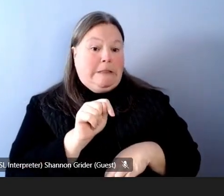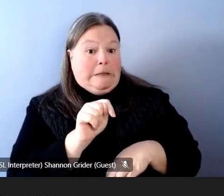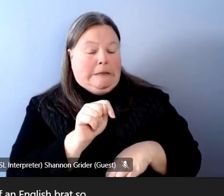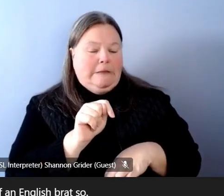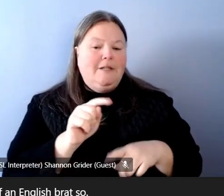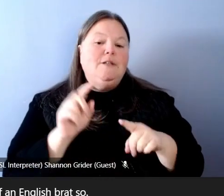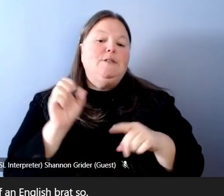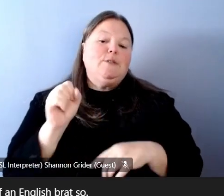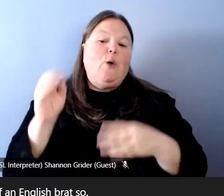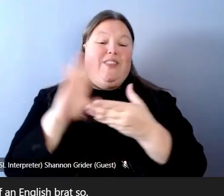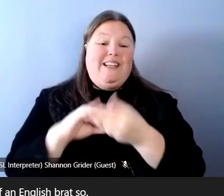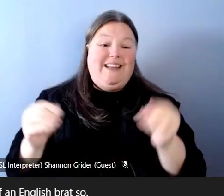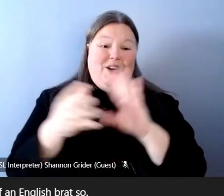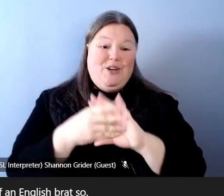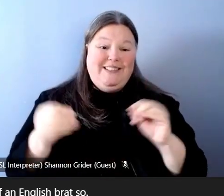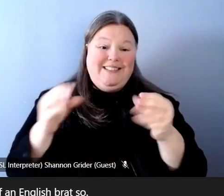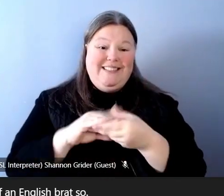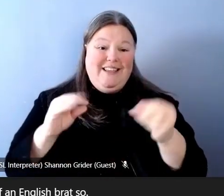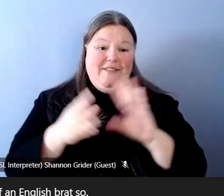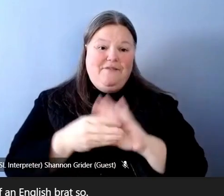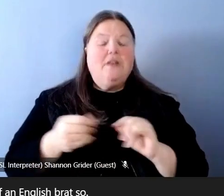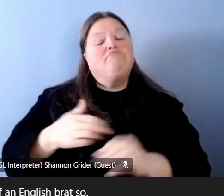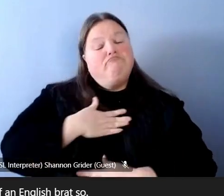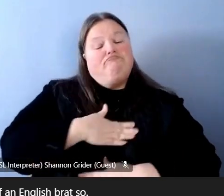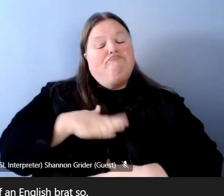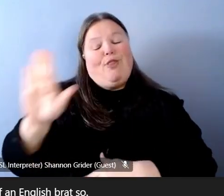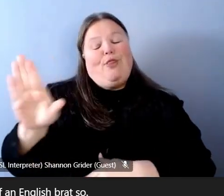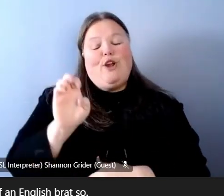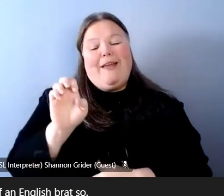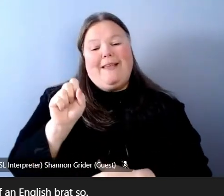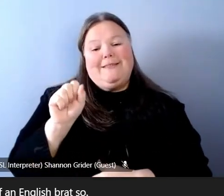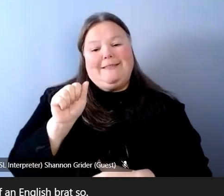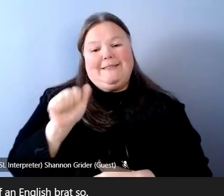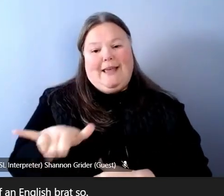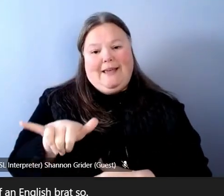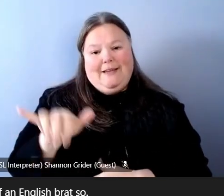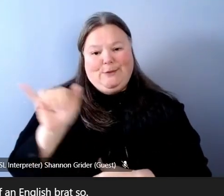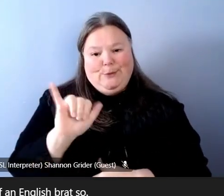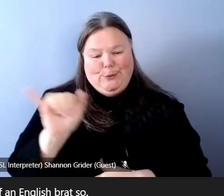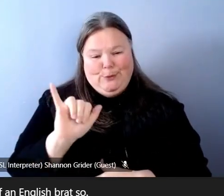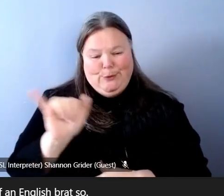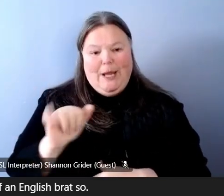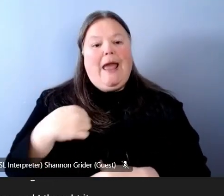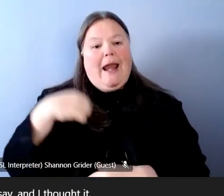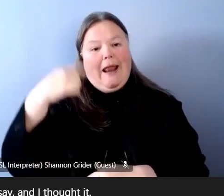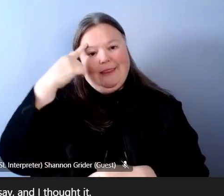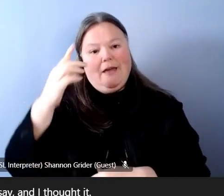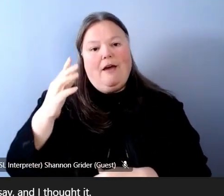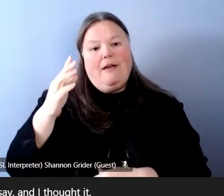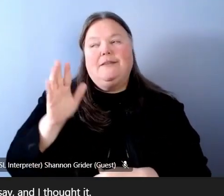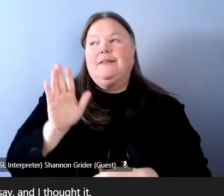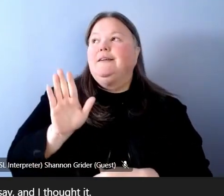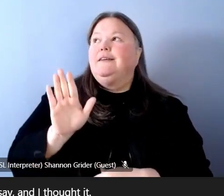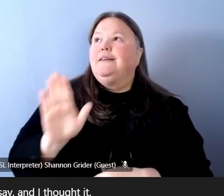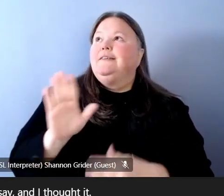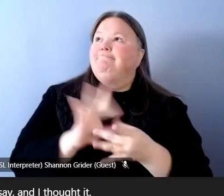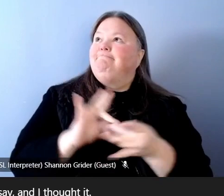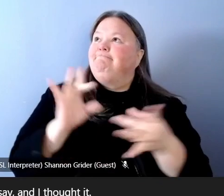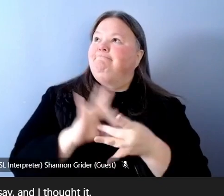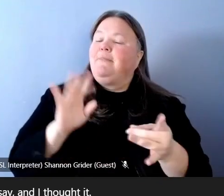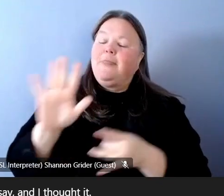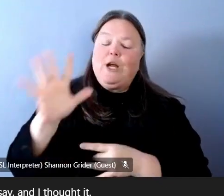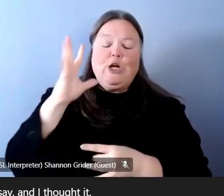narrative, I really enjoyed their essay, and I thought it highlighted personal